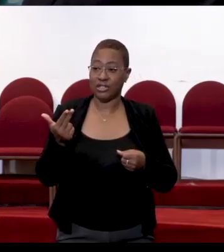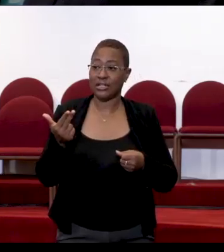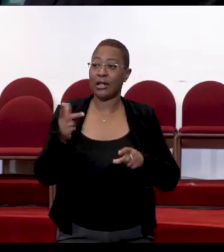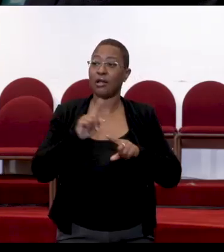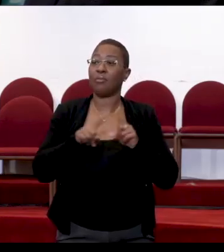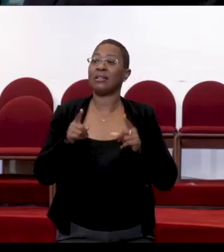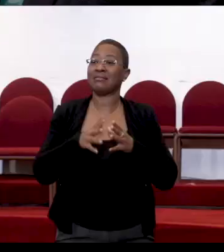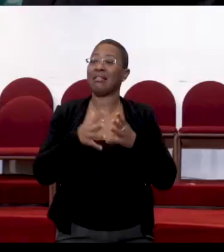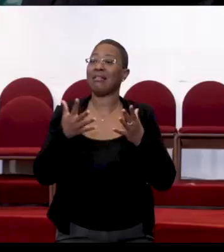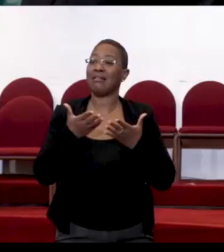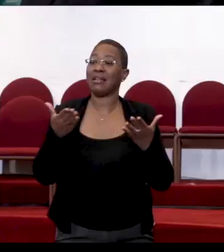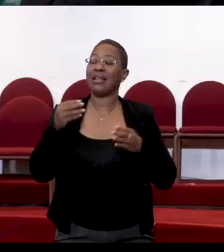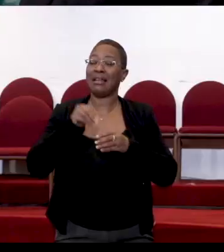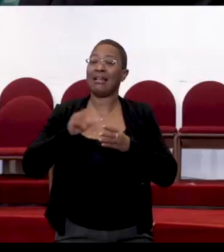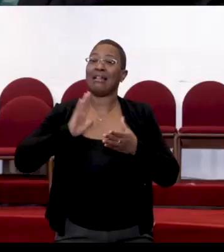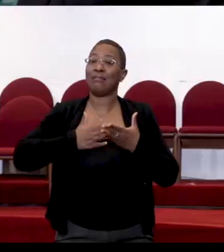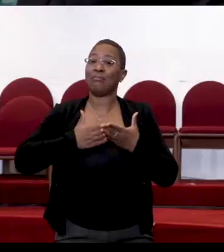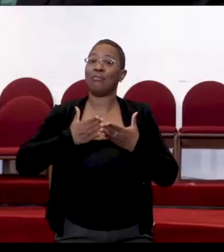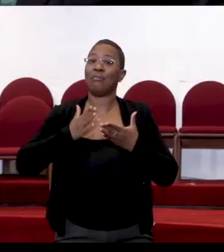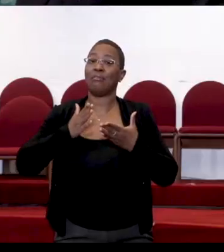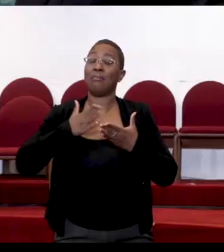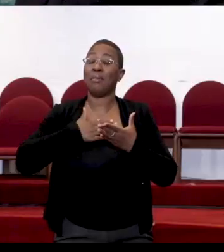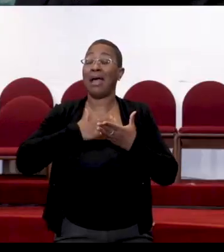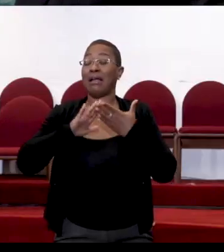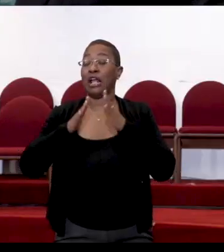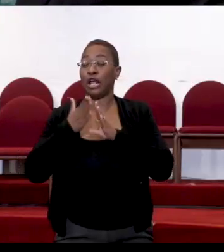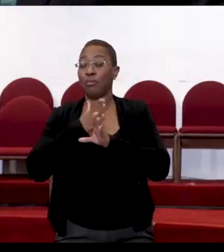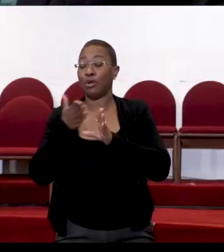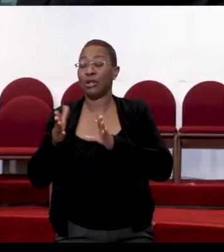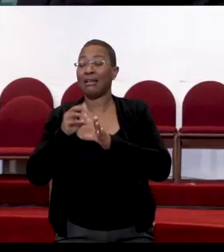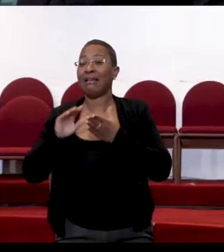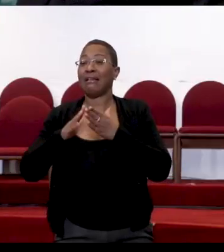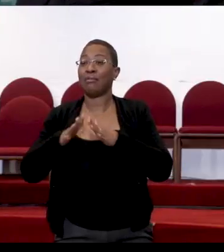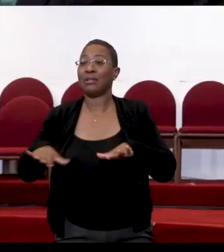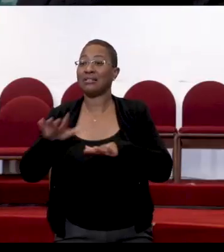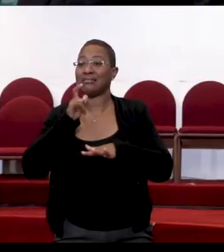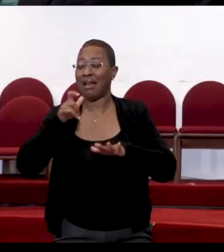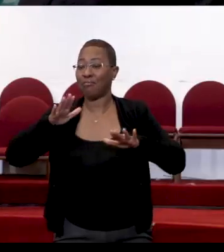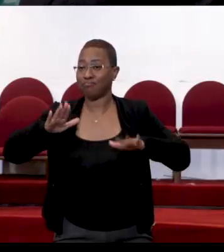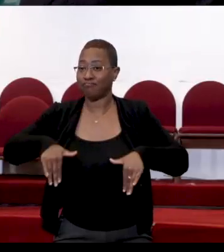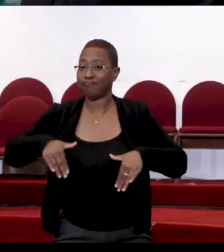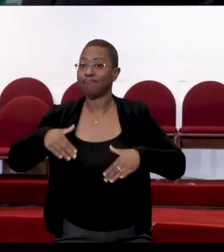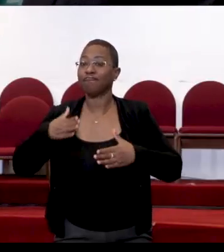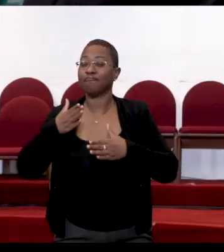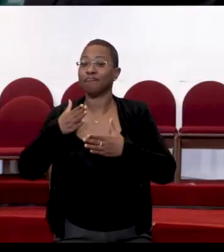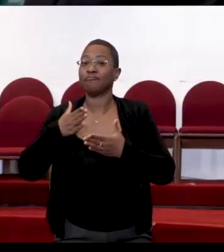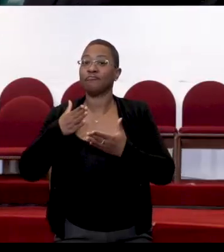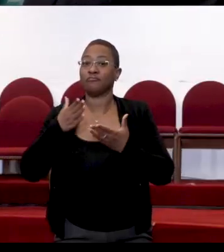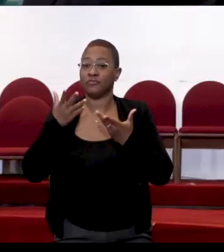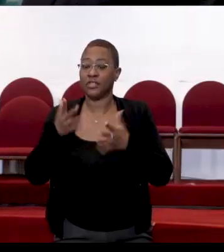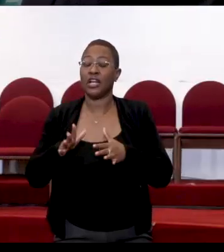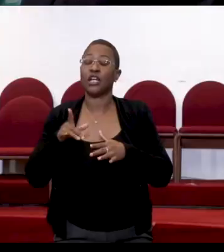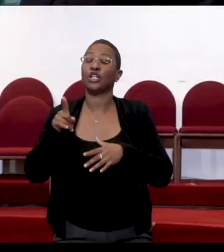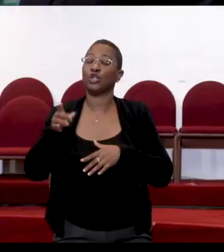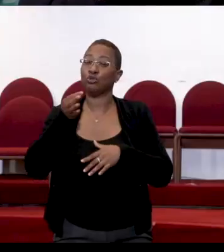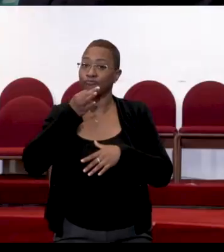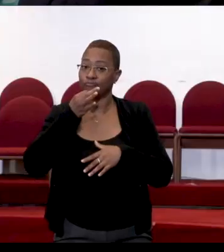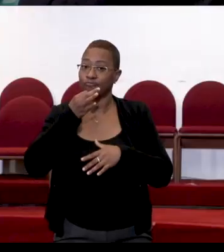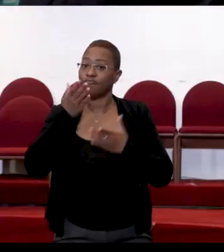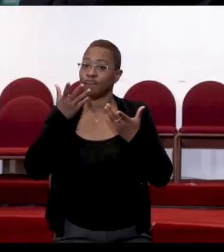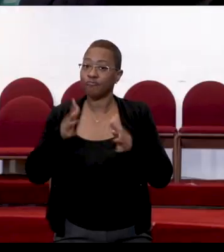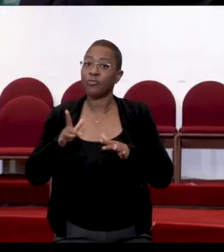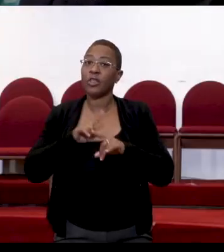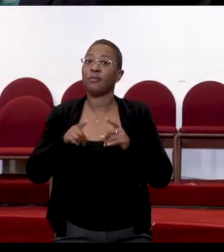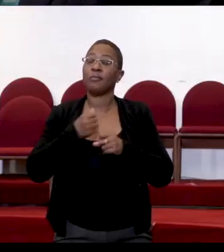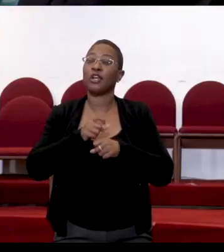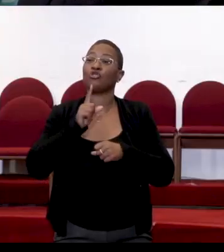lot of things still in my community, in my neighborhood, that are not done. So you're out the door, but I want to make sure that you